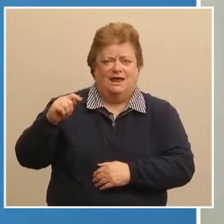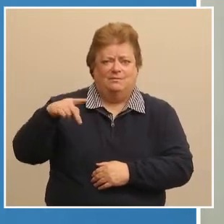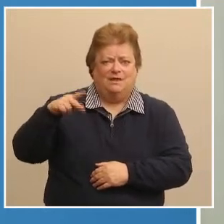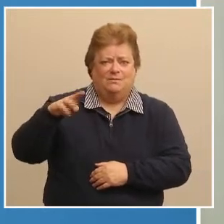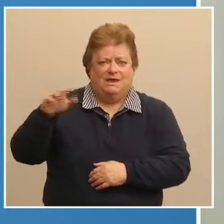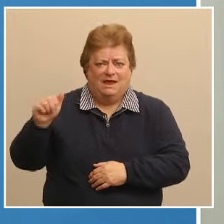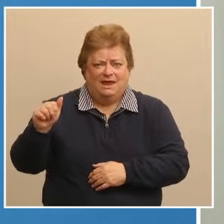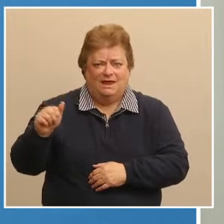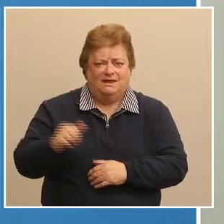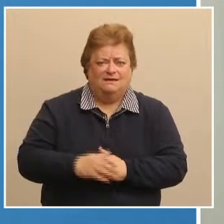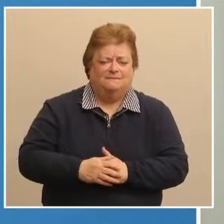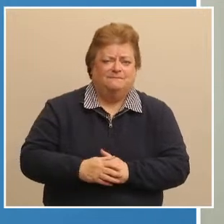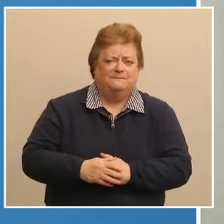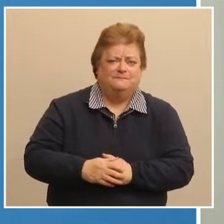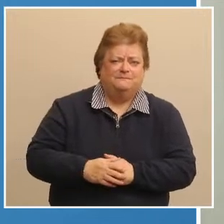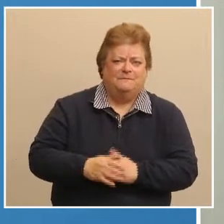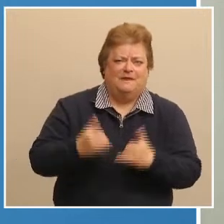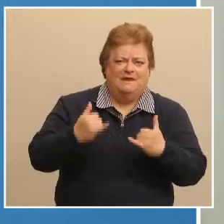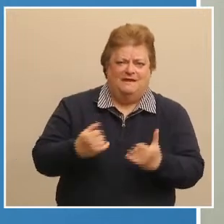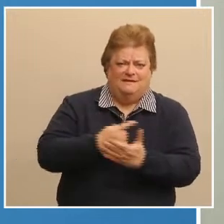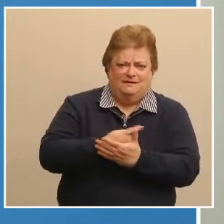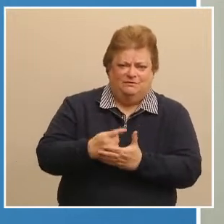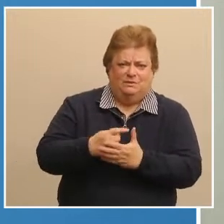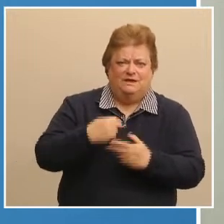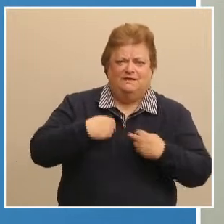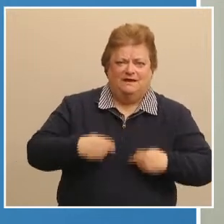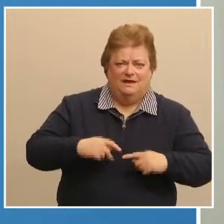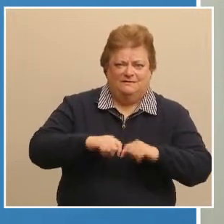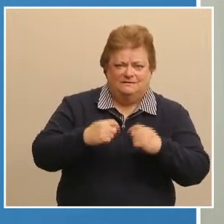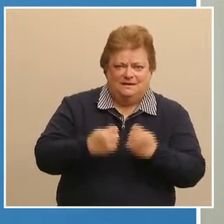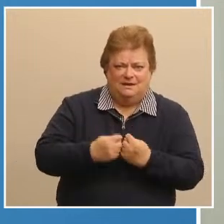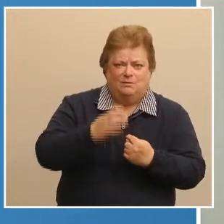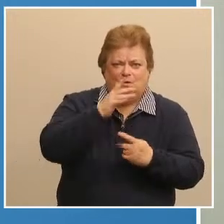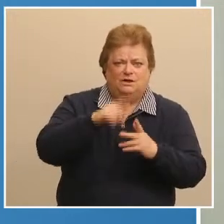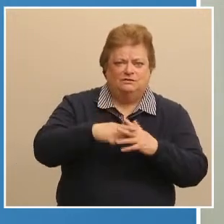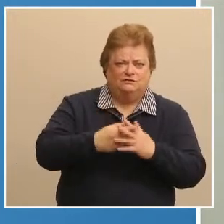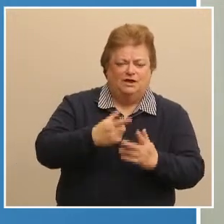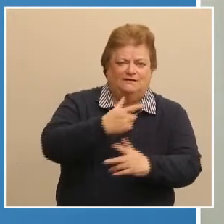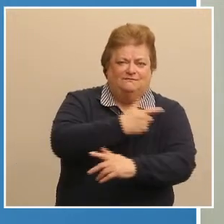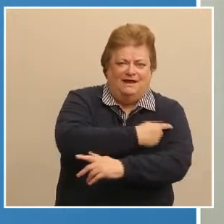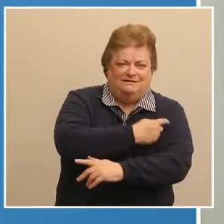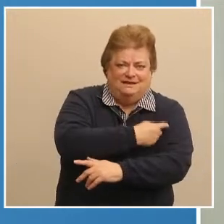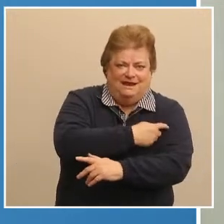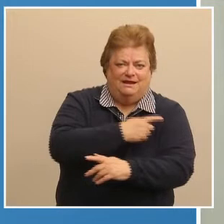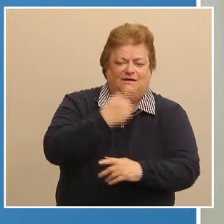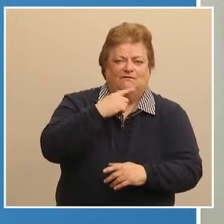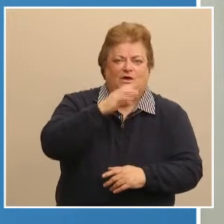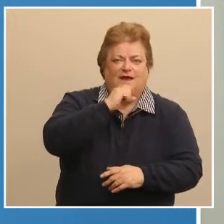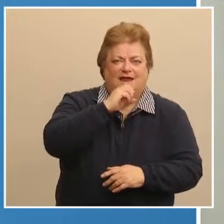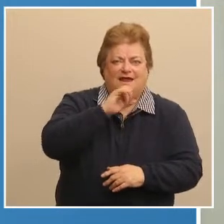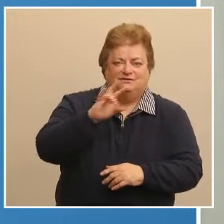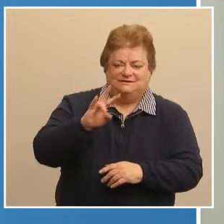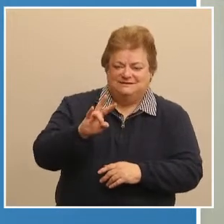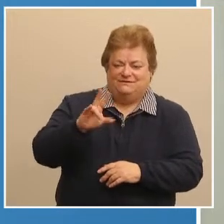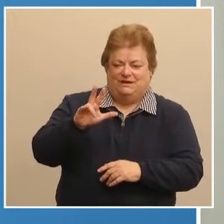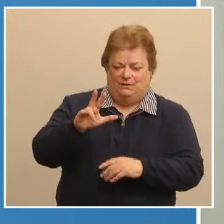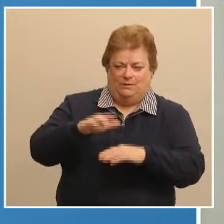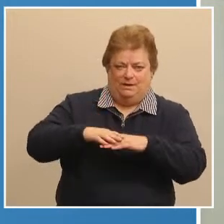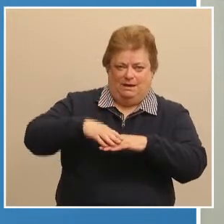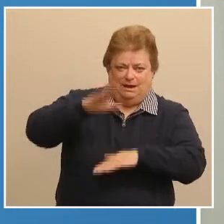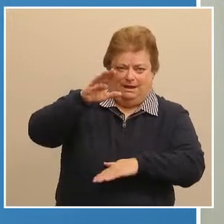Arena. This week, the health team and our partners will begin to vaccinate seniors ages 73 years and